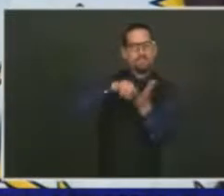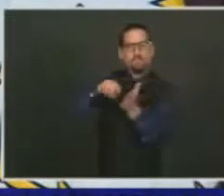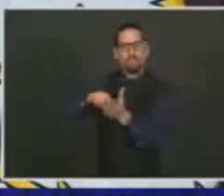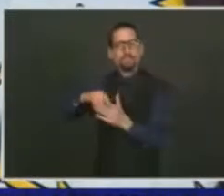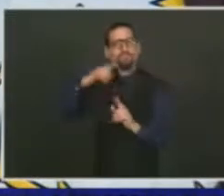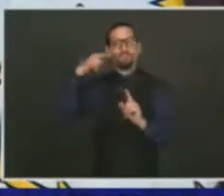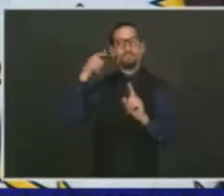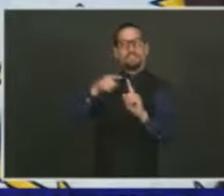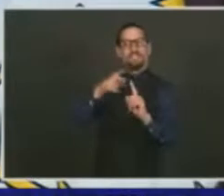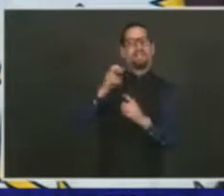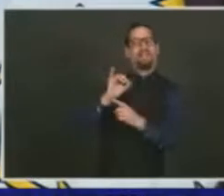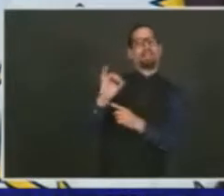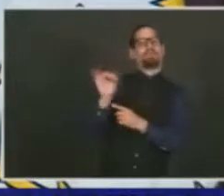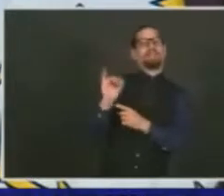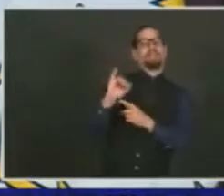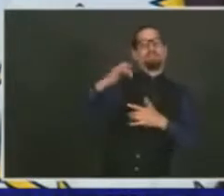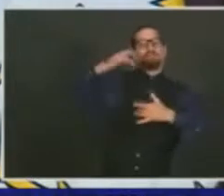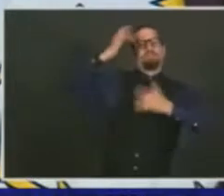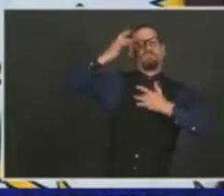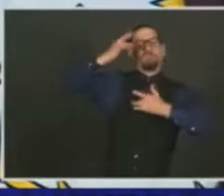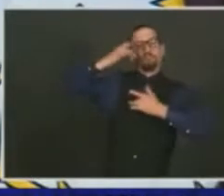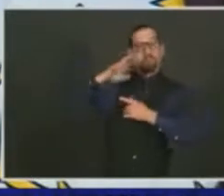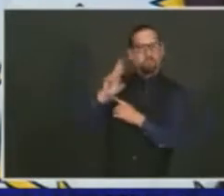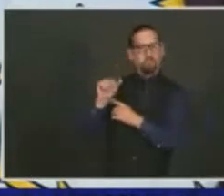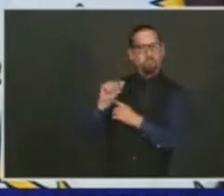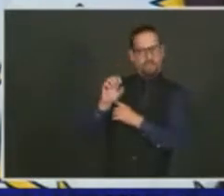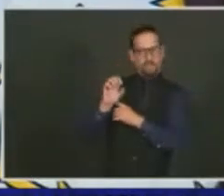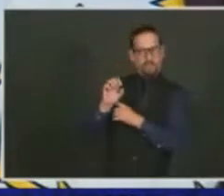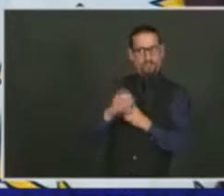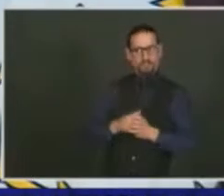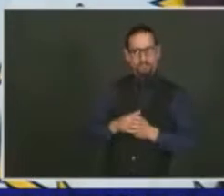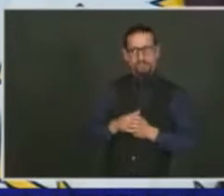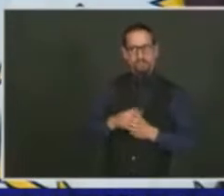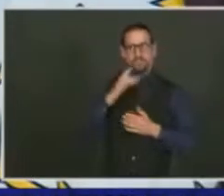0.13%, exactly the same number we're seeing here in Rhode Island,